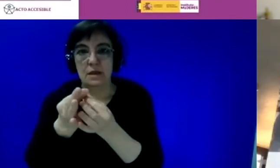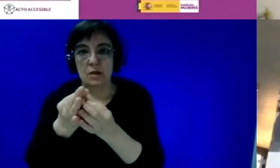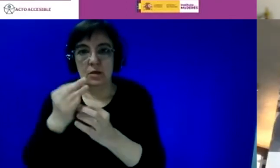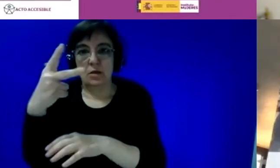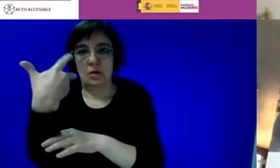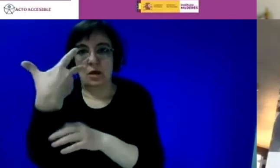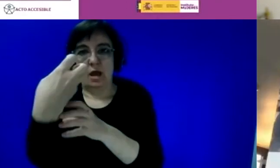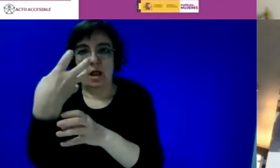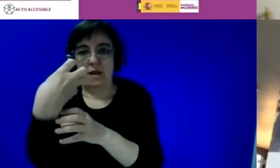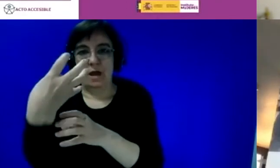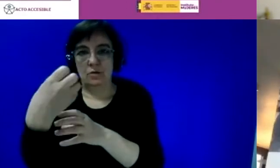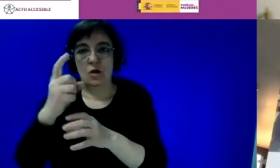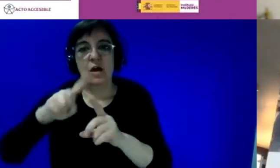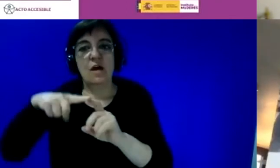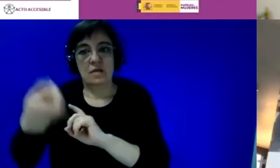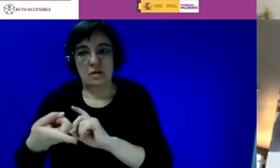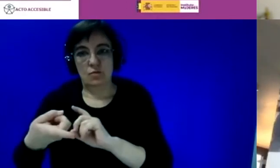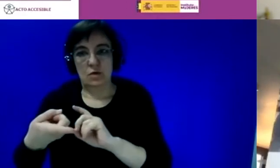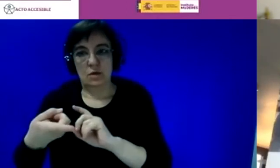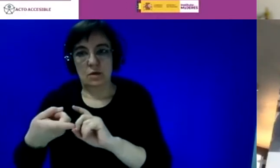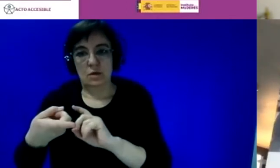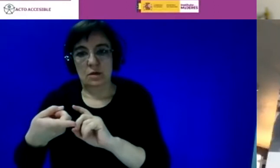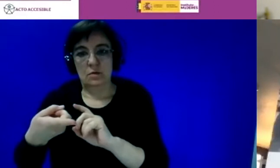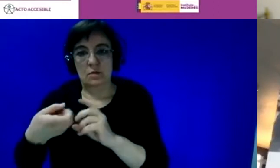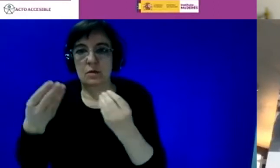This seminar is being recorded